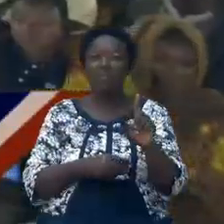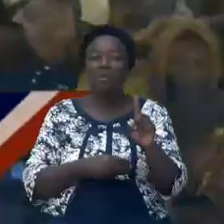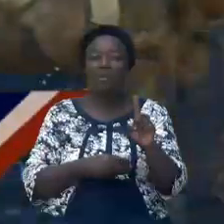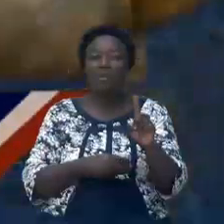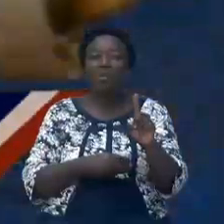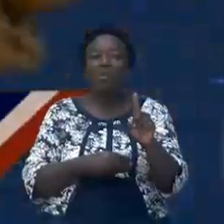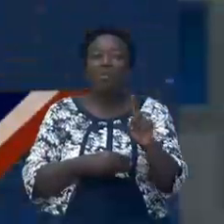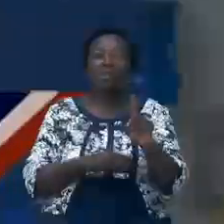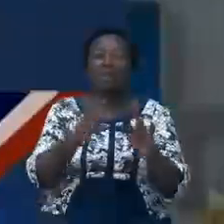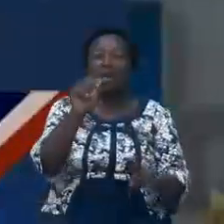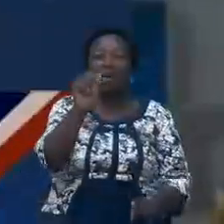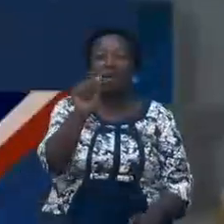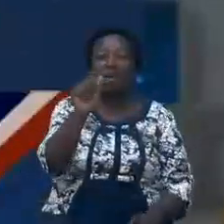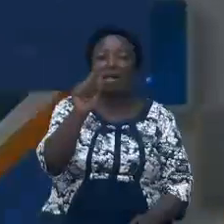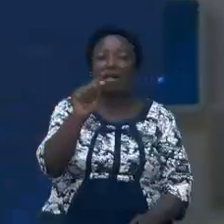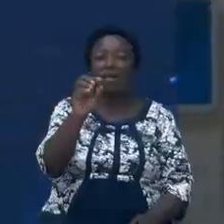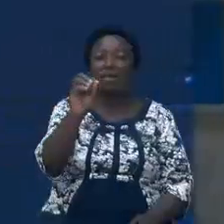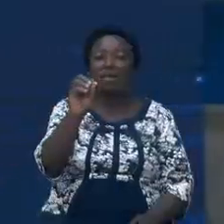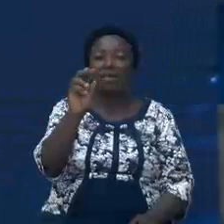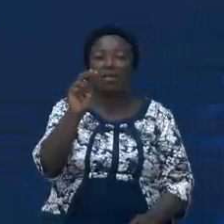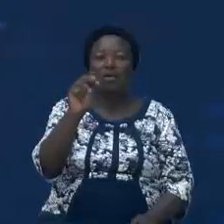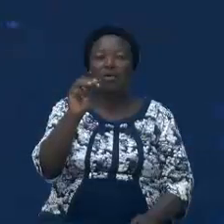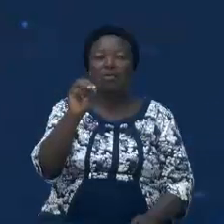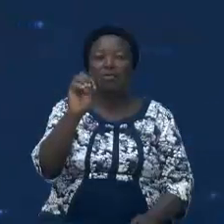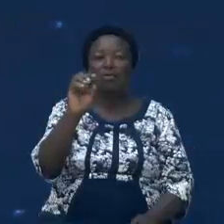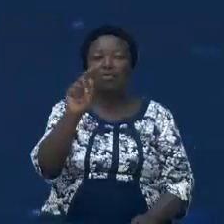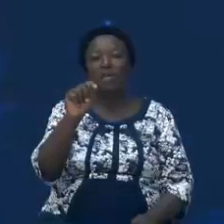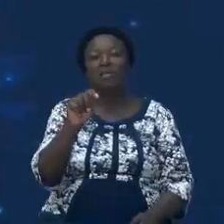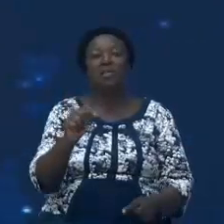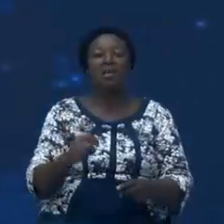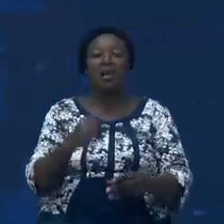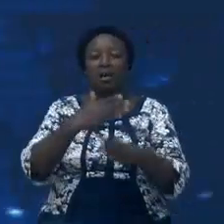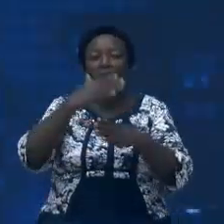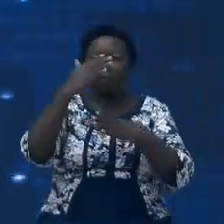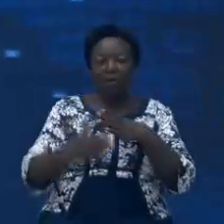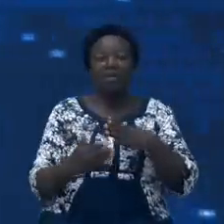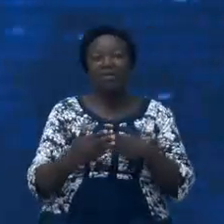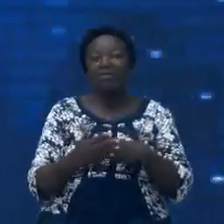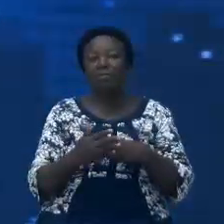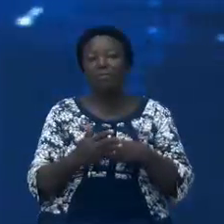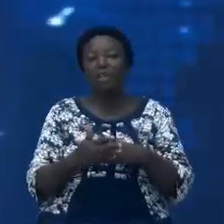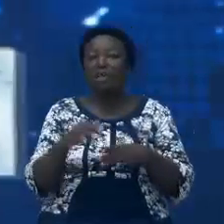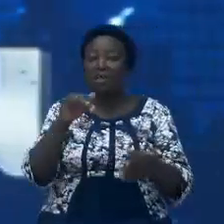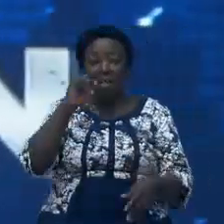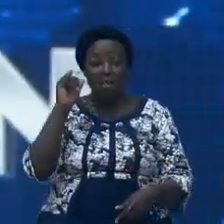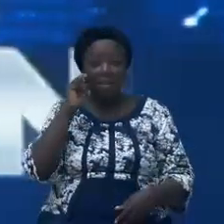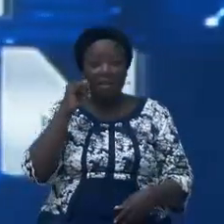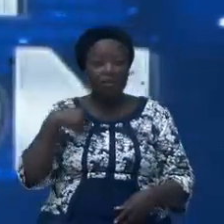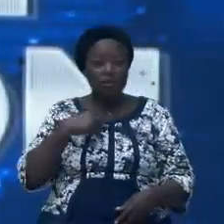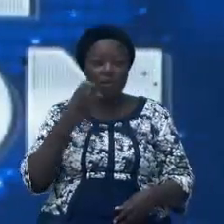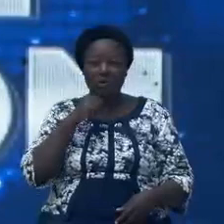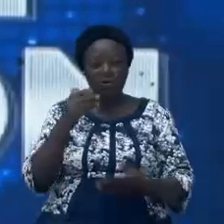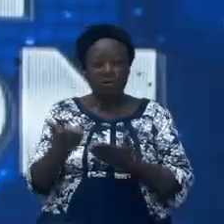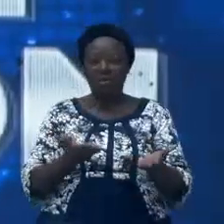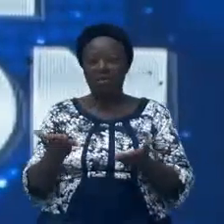yesterday number one attorney accomplished yesterday we we're not here he